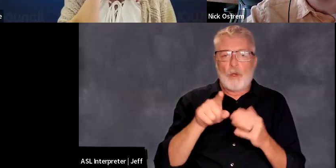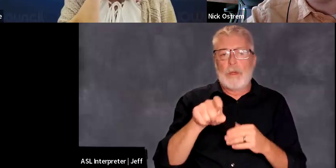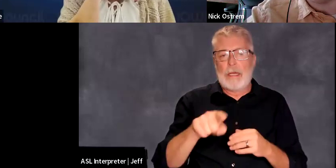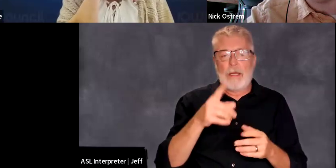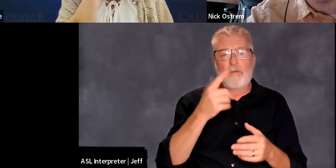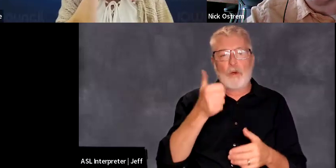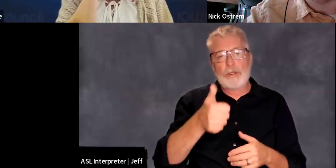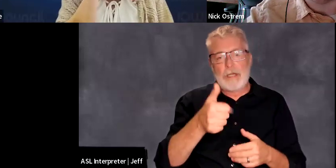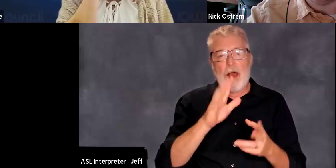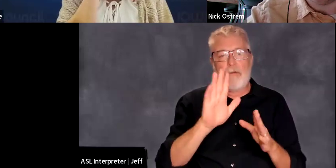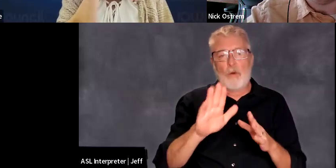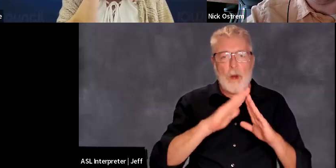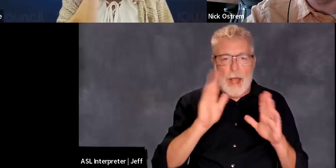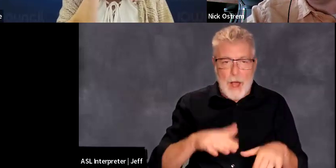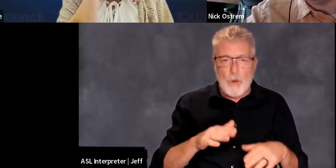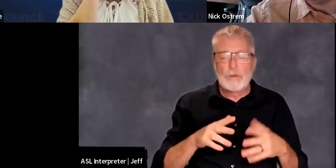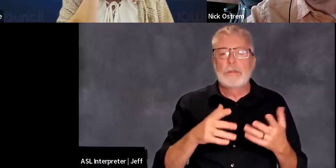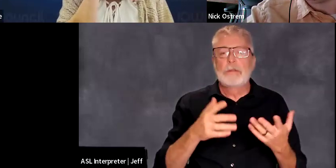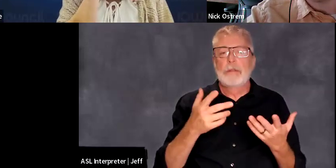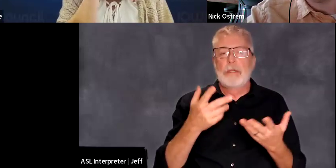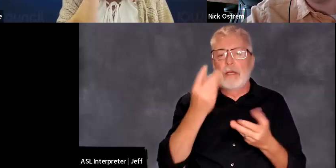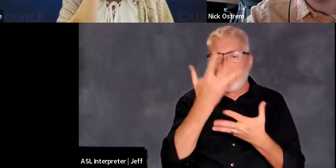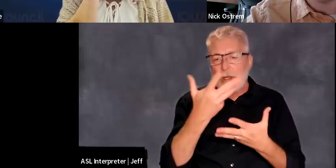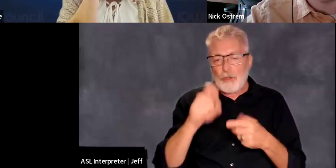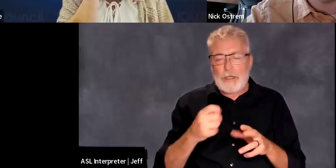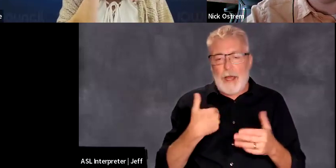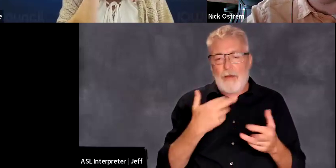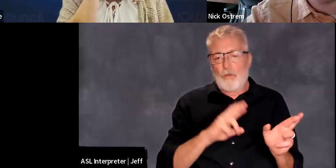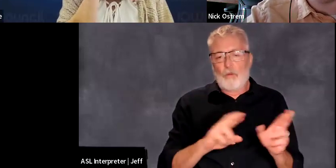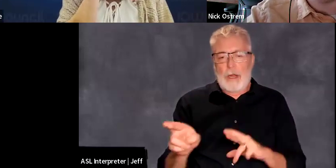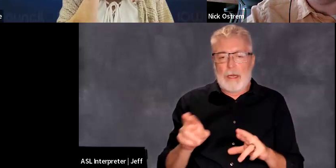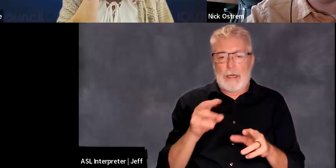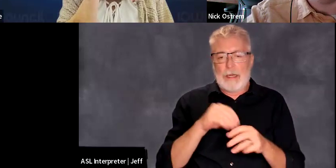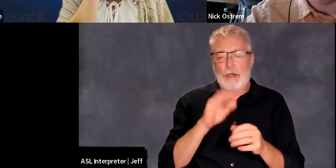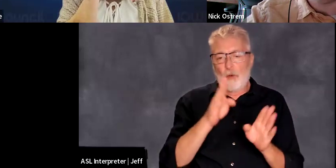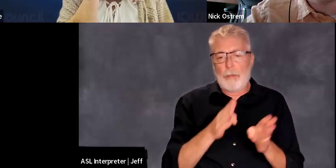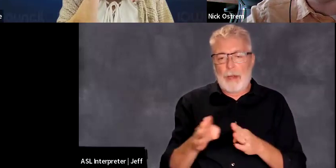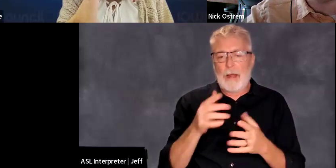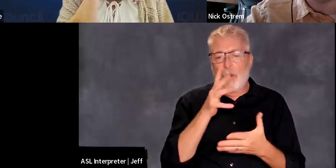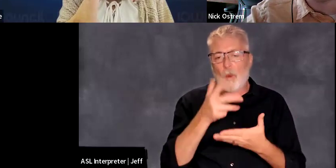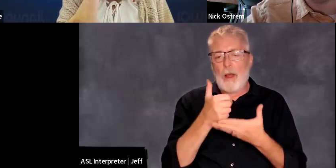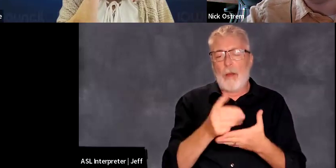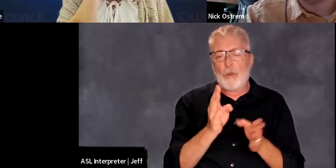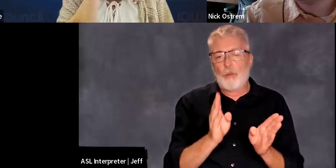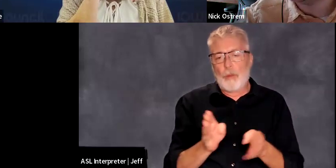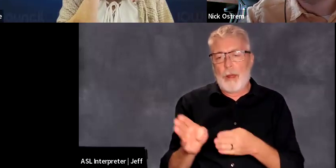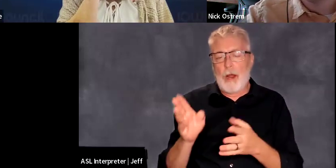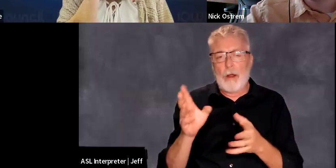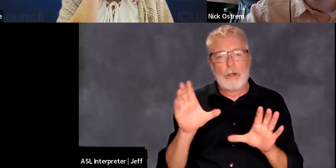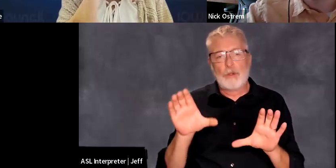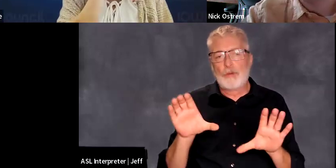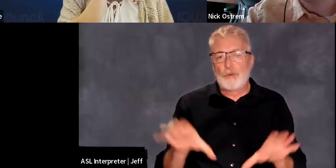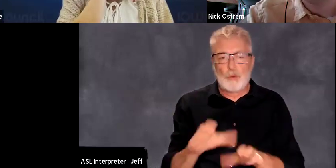household, the information that you need on hand in your plan that will help you prepare and do everything.